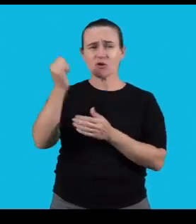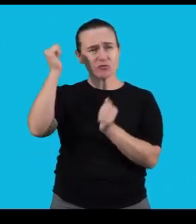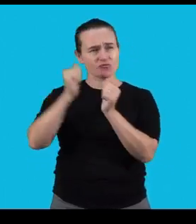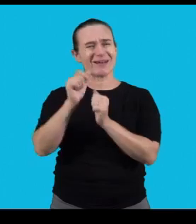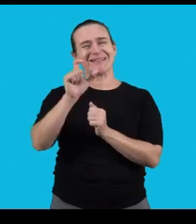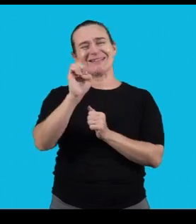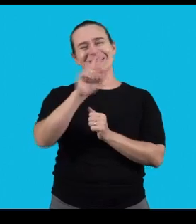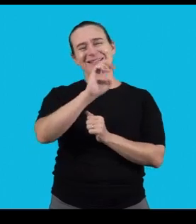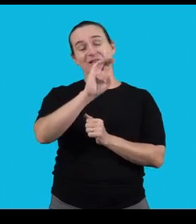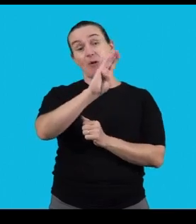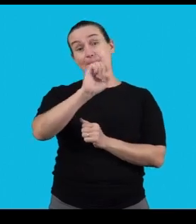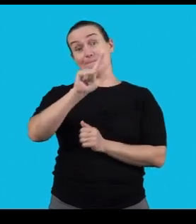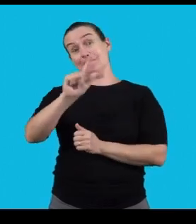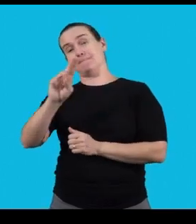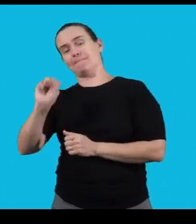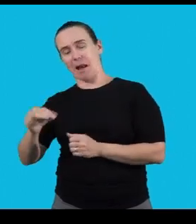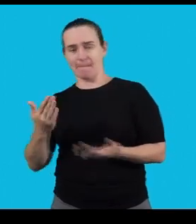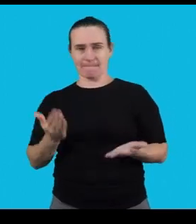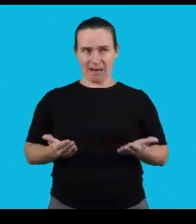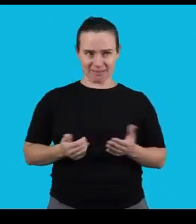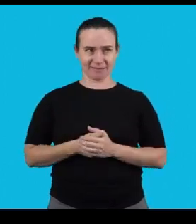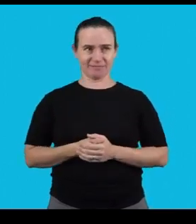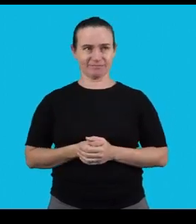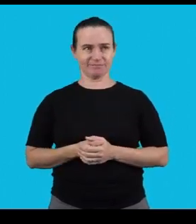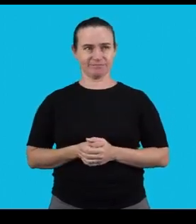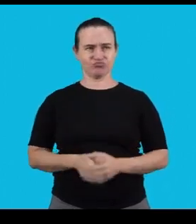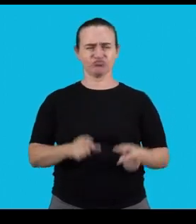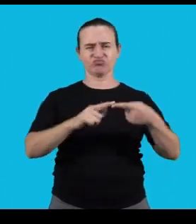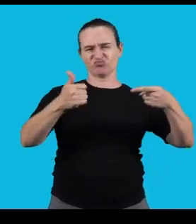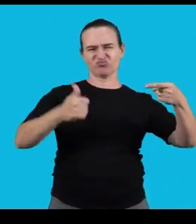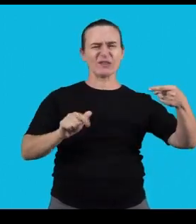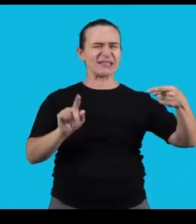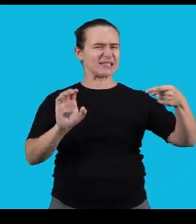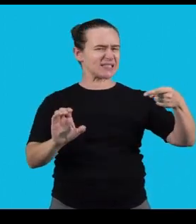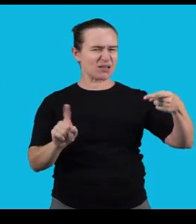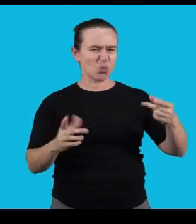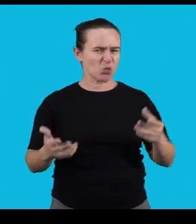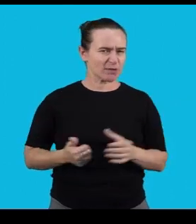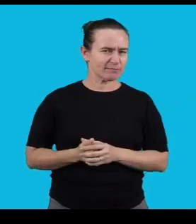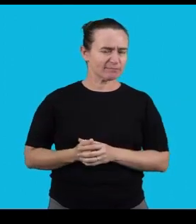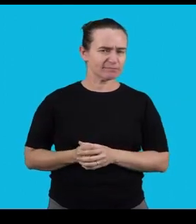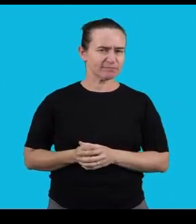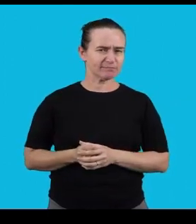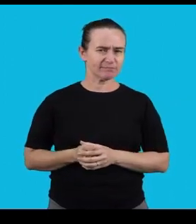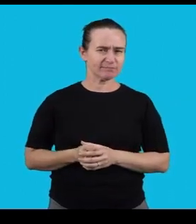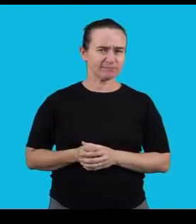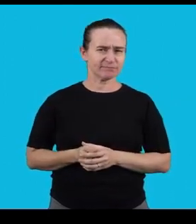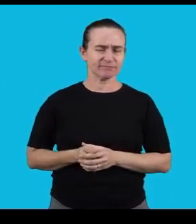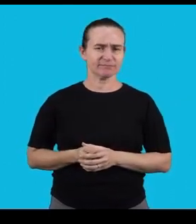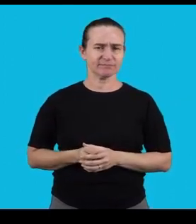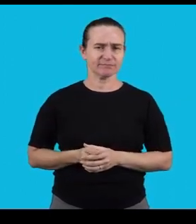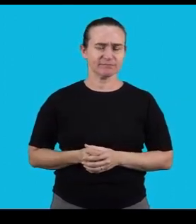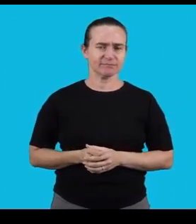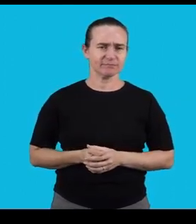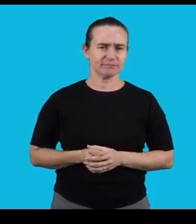of the brain? It is the cerebellum for balancing. Part C. Okay, part C, which